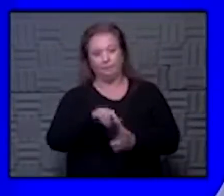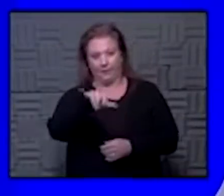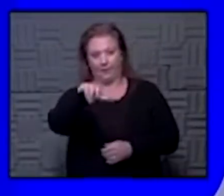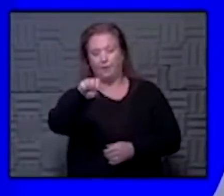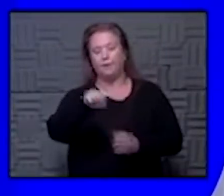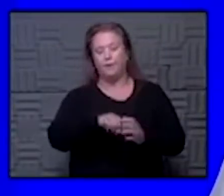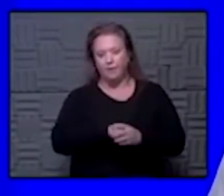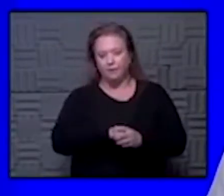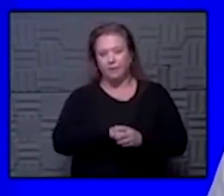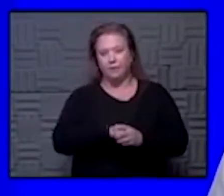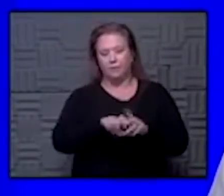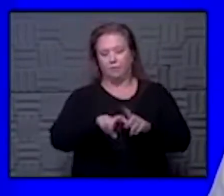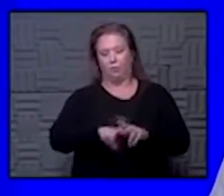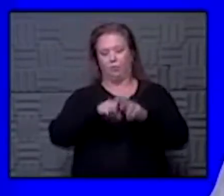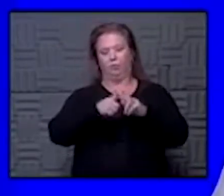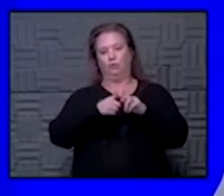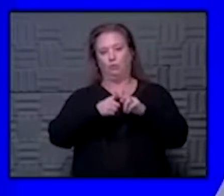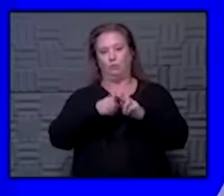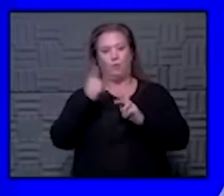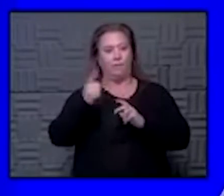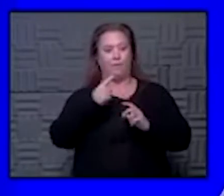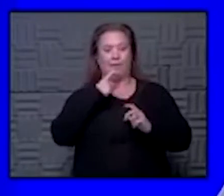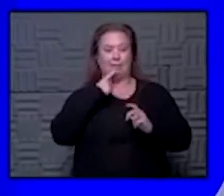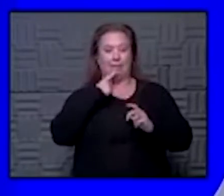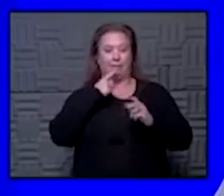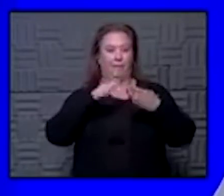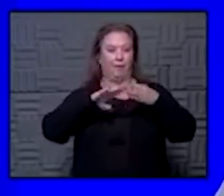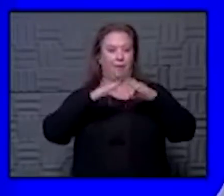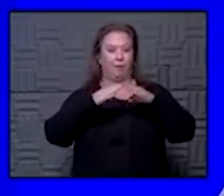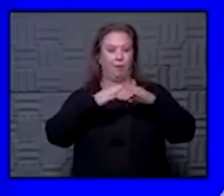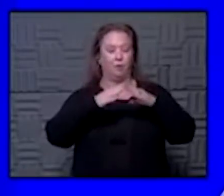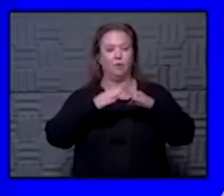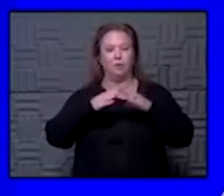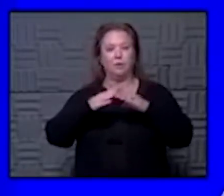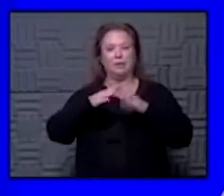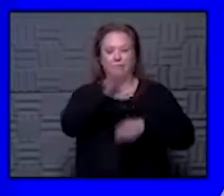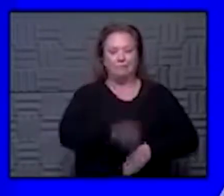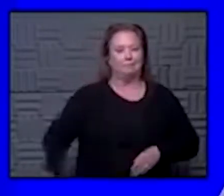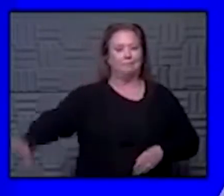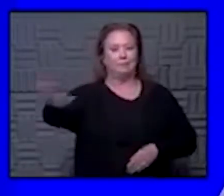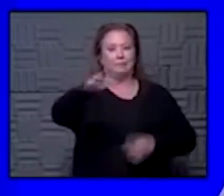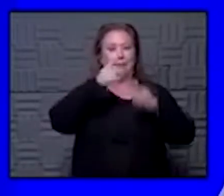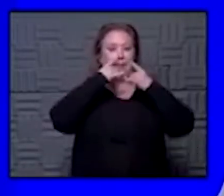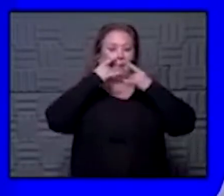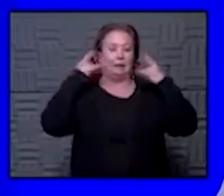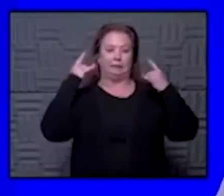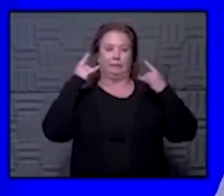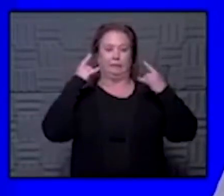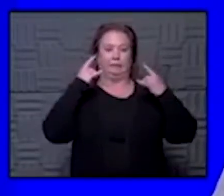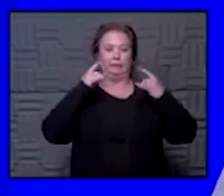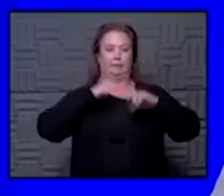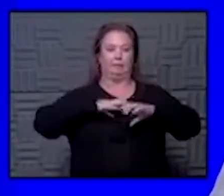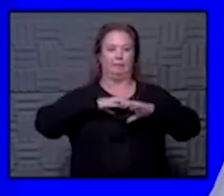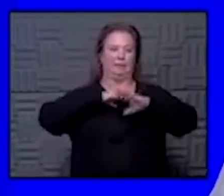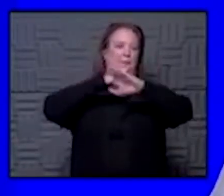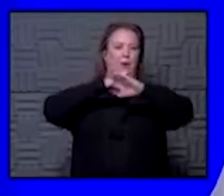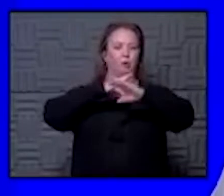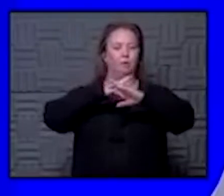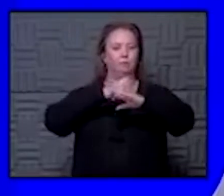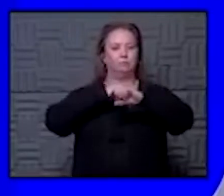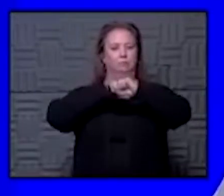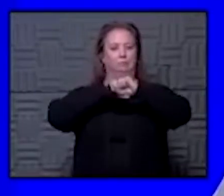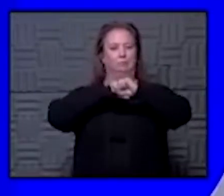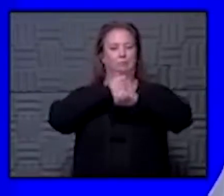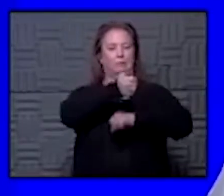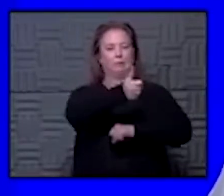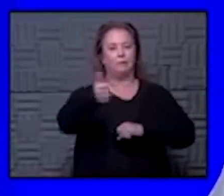Yeah, so we have to start that we have always said for the community, not in the healthcare setting, but for the community, masks serve as a barrier. So they